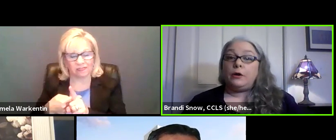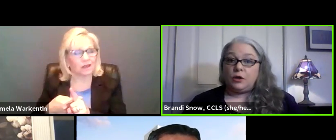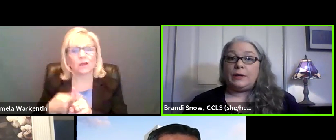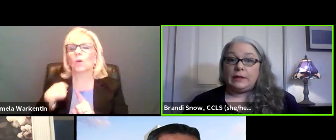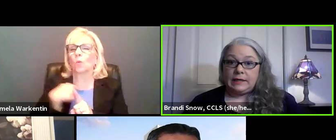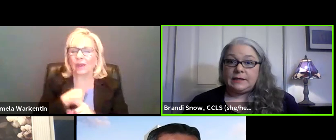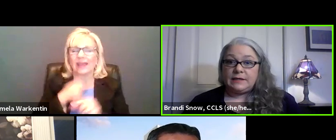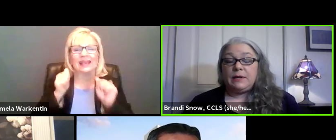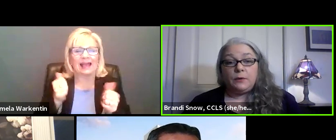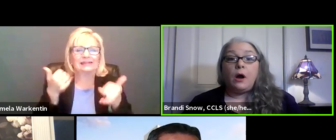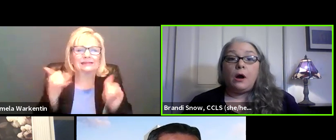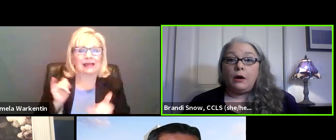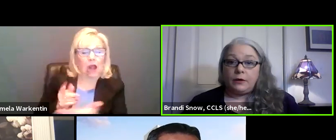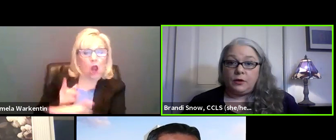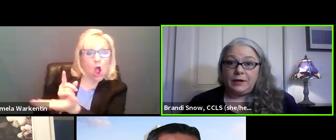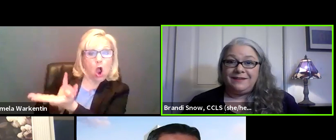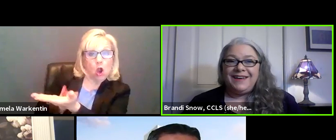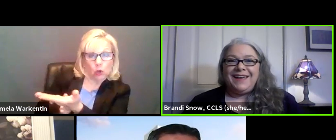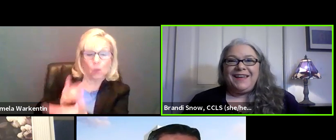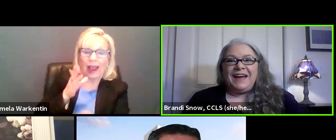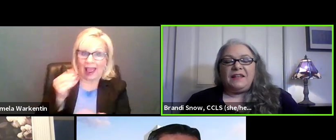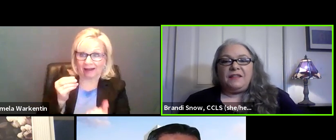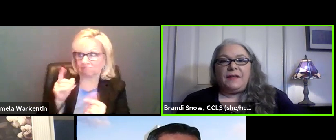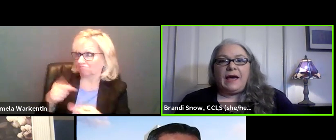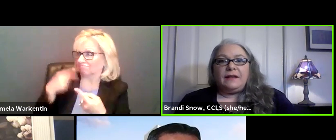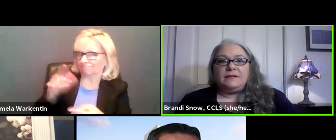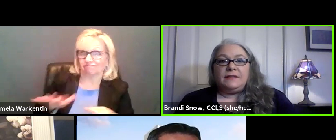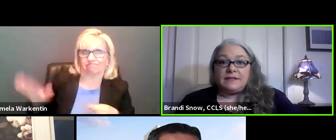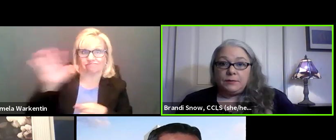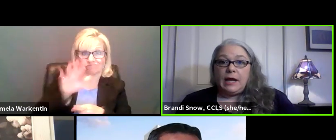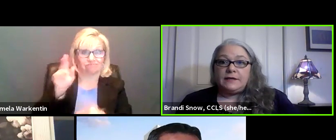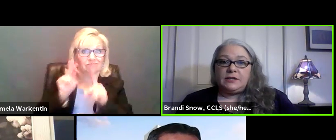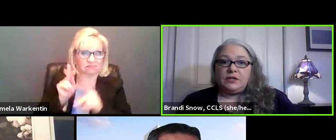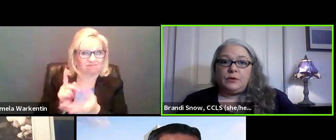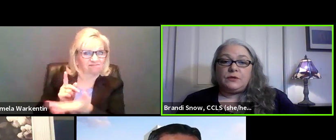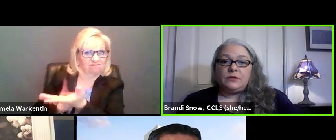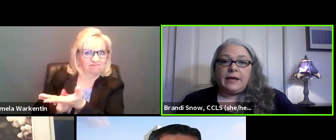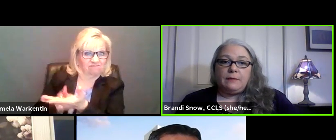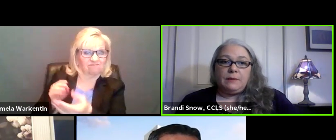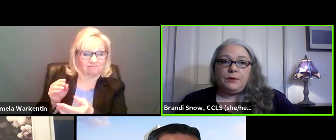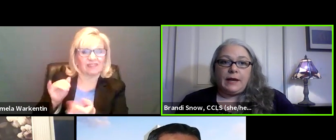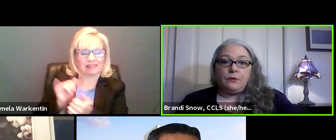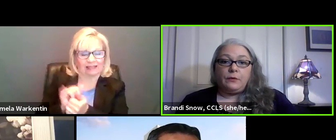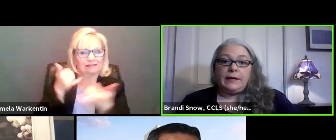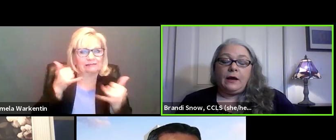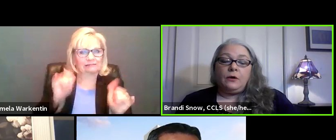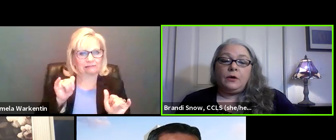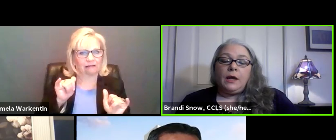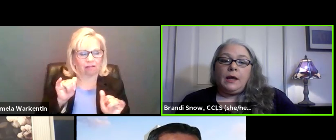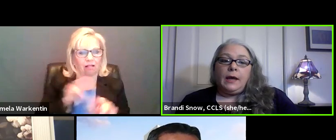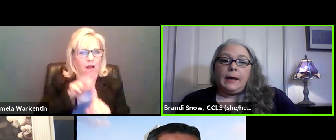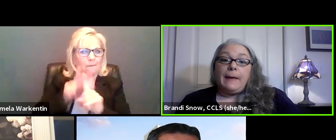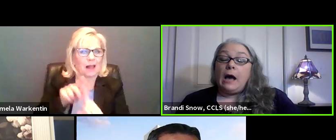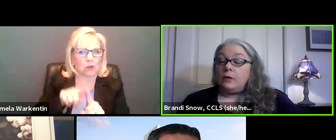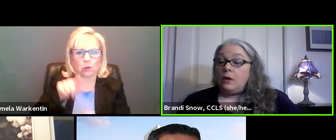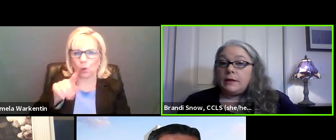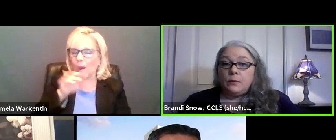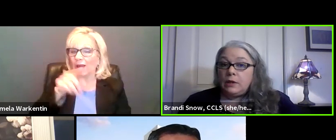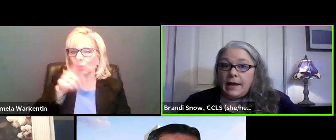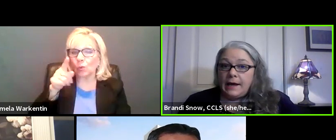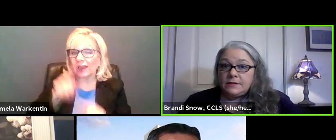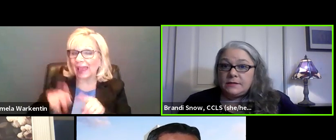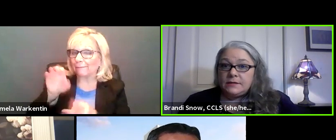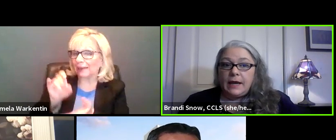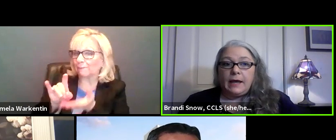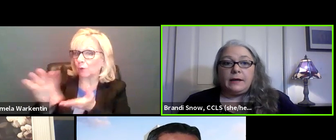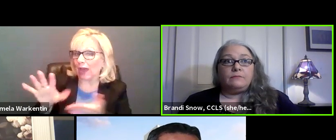can argue at least, and people are arguing, that this applies to you and you still can't be put out right now. How long that